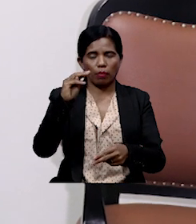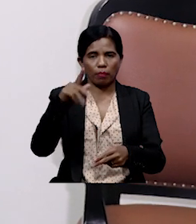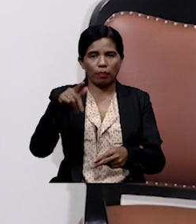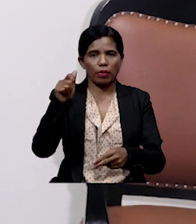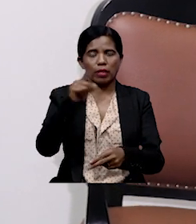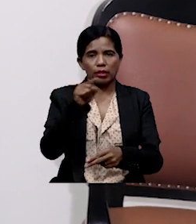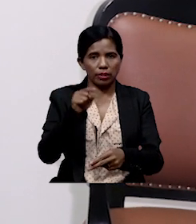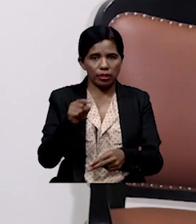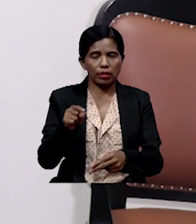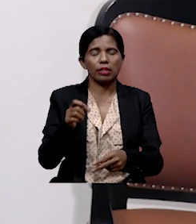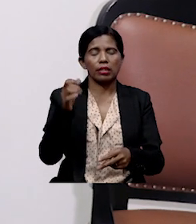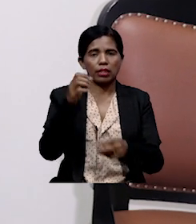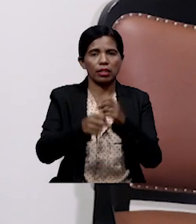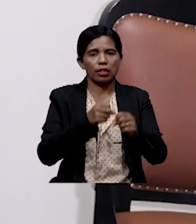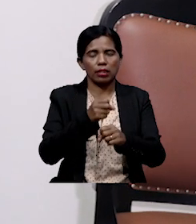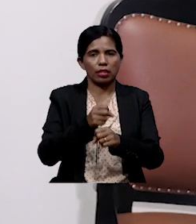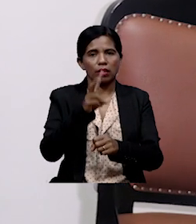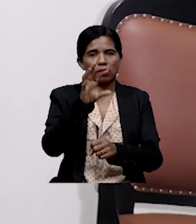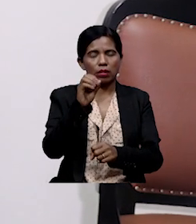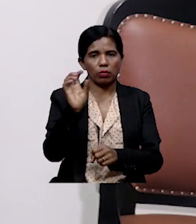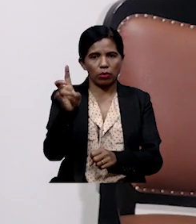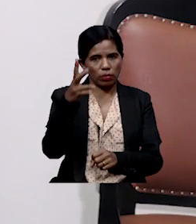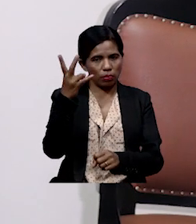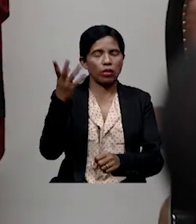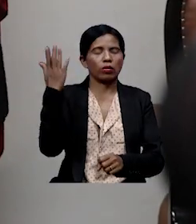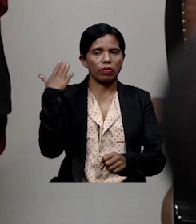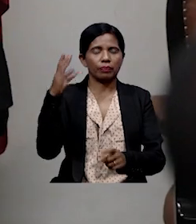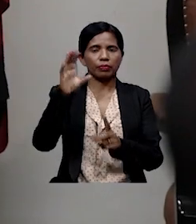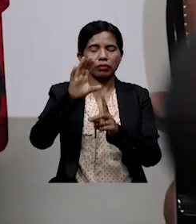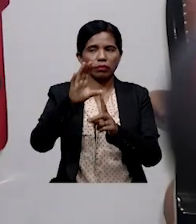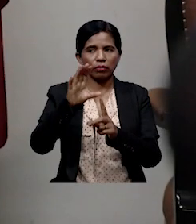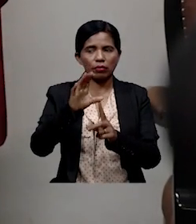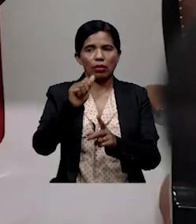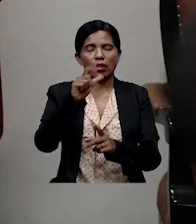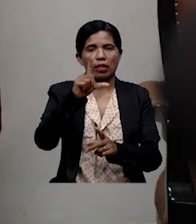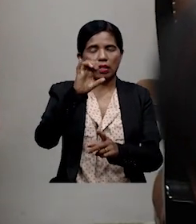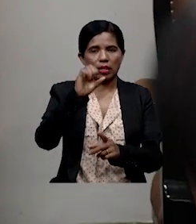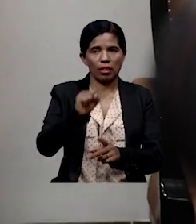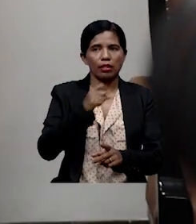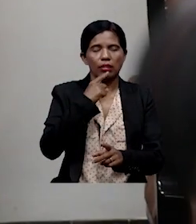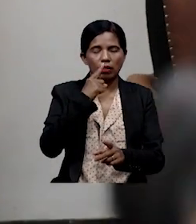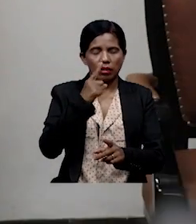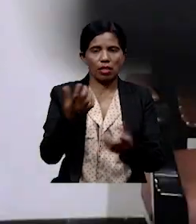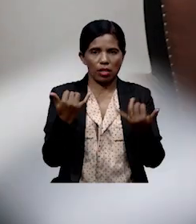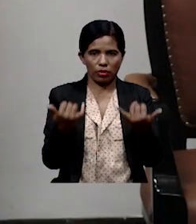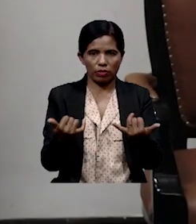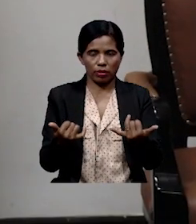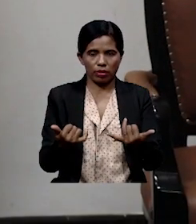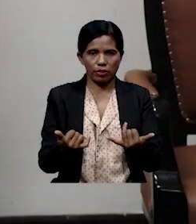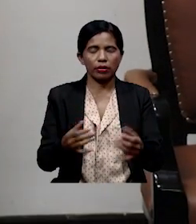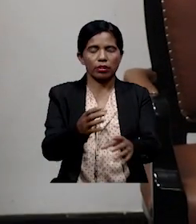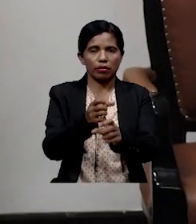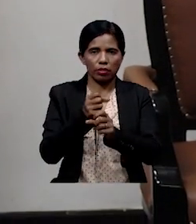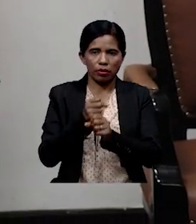rihung rua sanulu resin hitu liuba. Chefe delegação Alice Patterson Albright nebe agora dadão assume